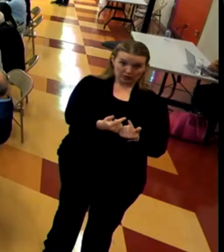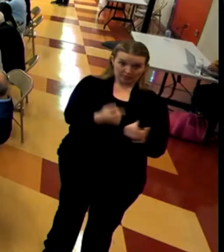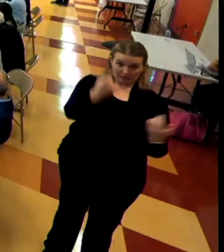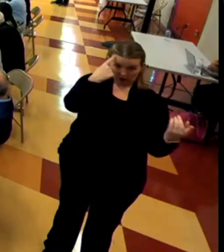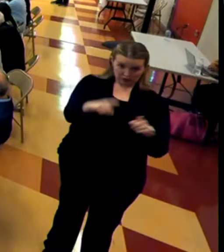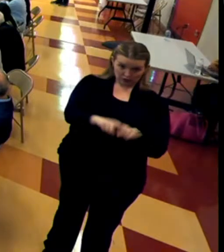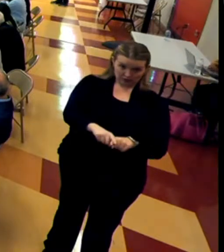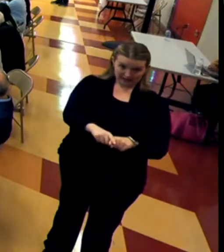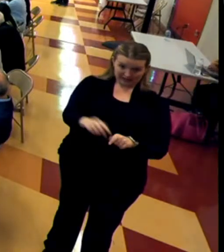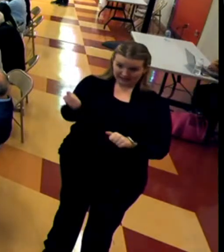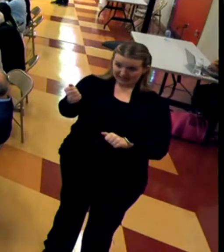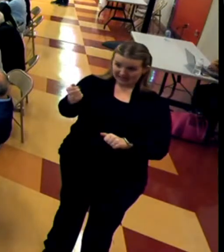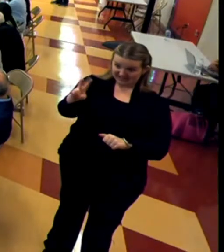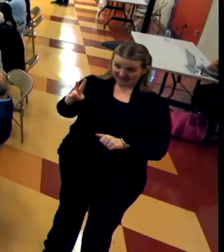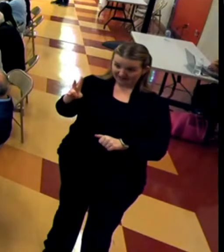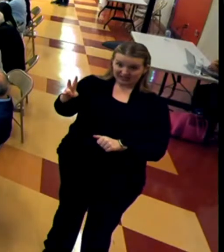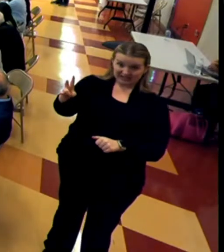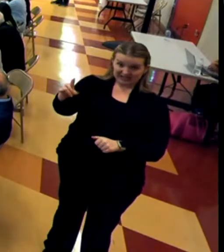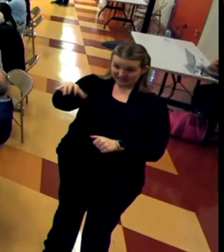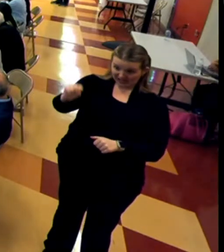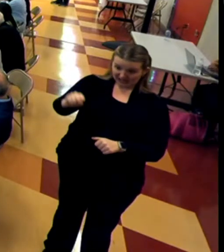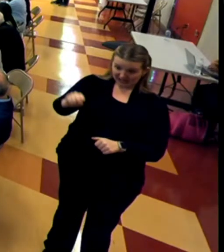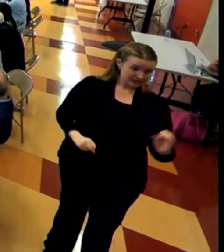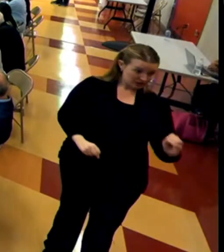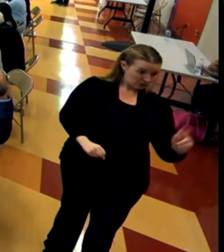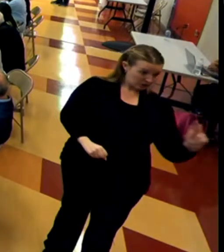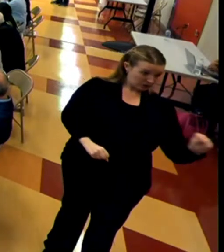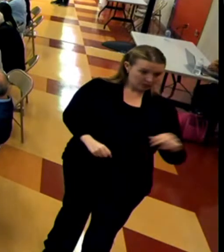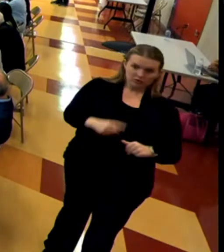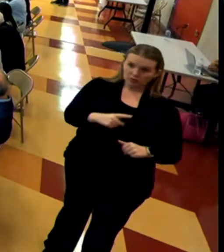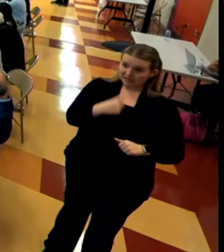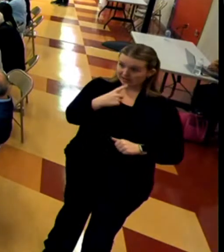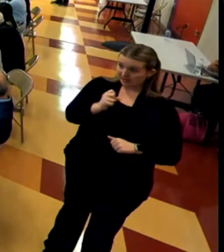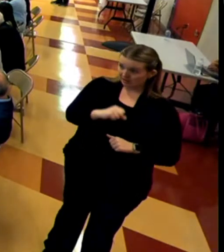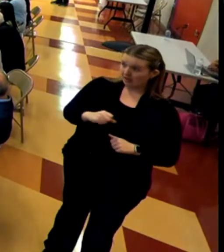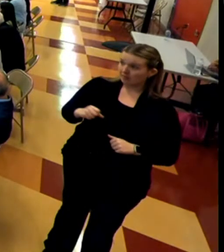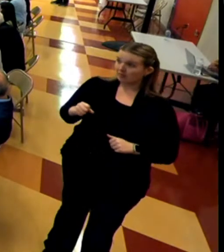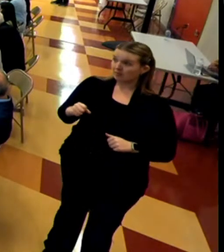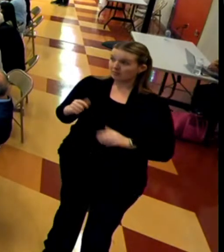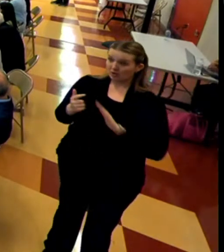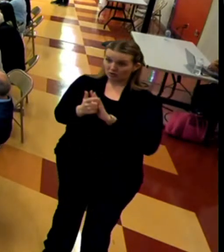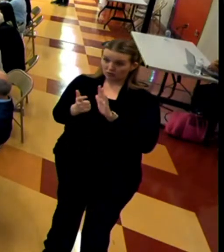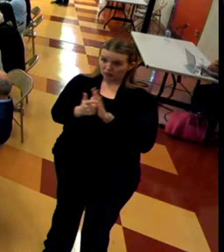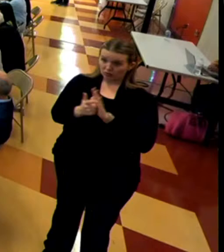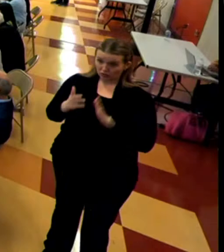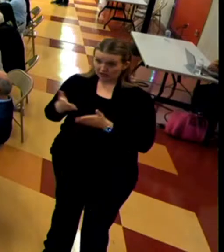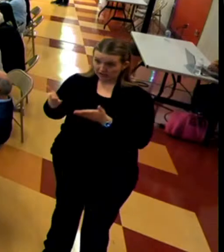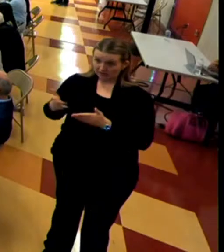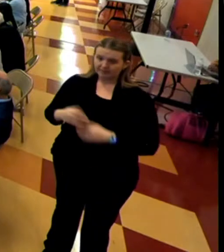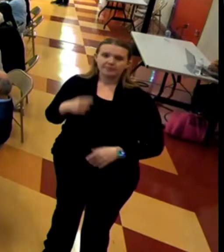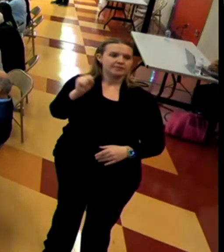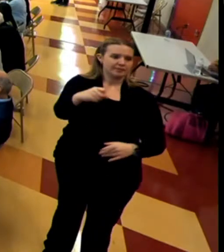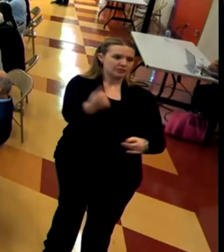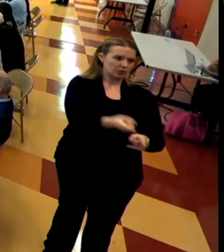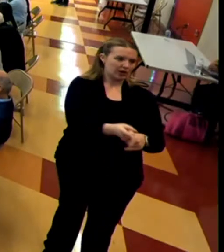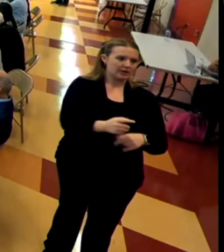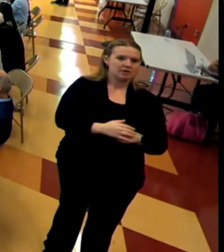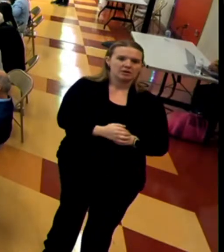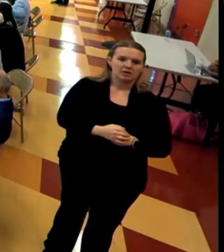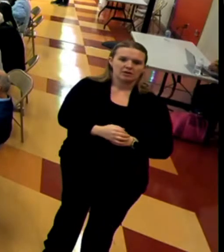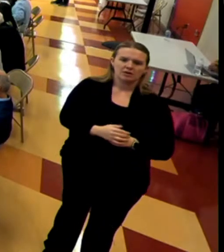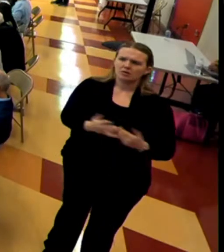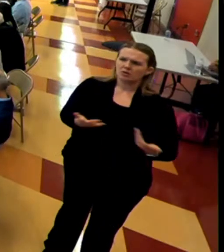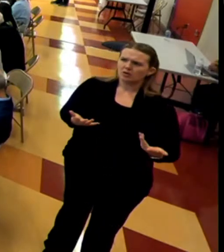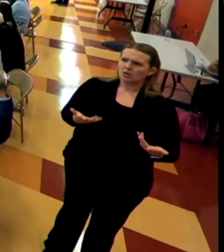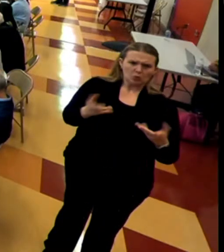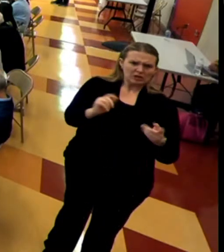this? Can we, I get that you guys are saying yes, can we get confirmation from the city attorney? Yeah, that's correct. So